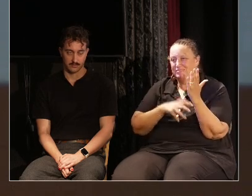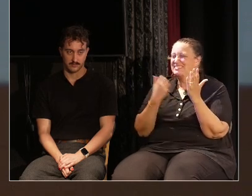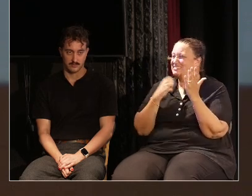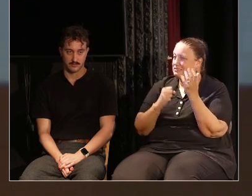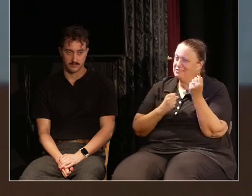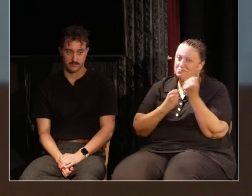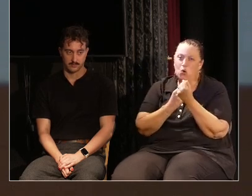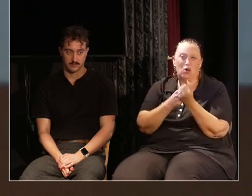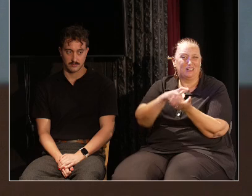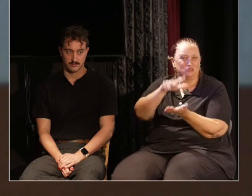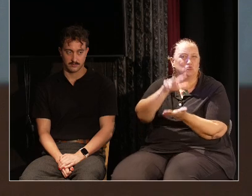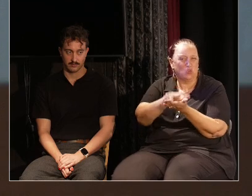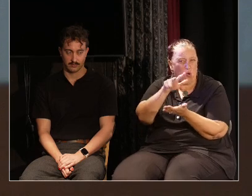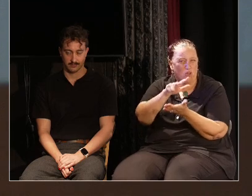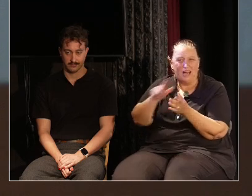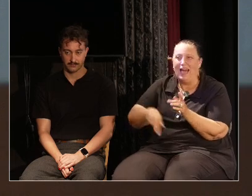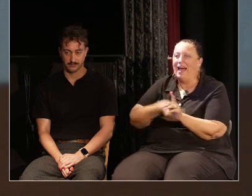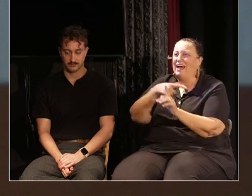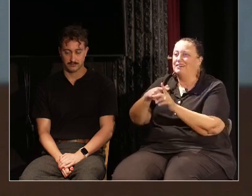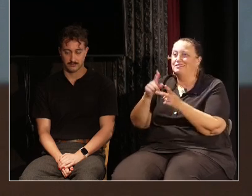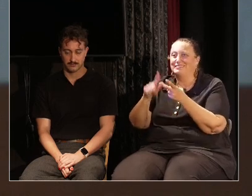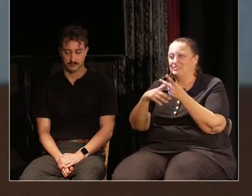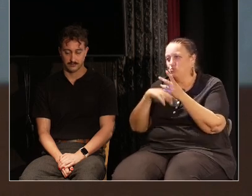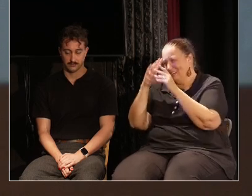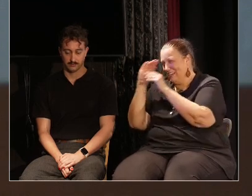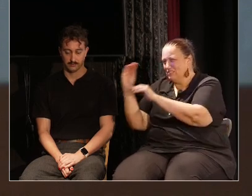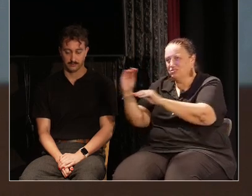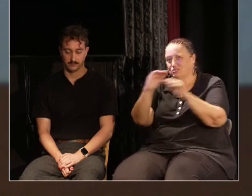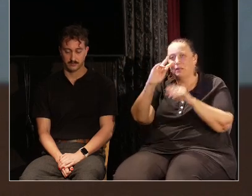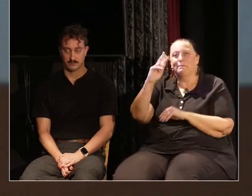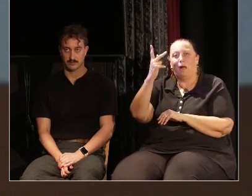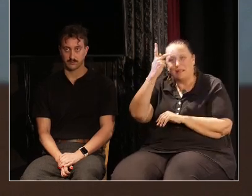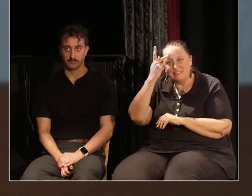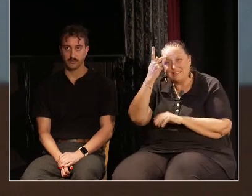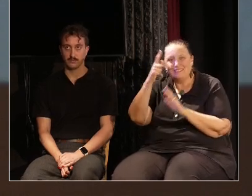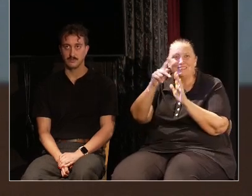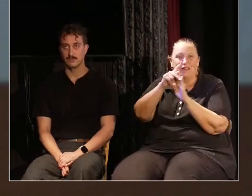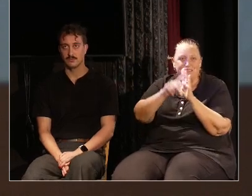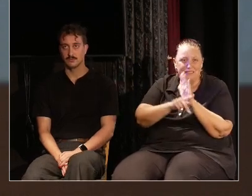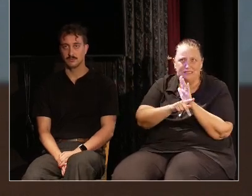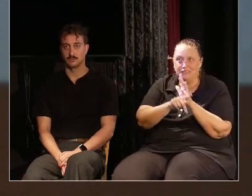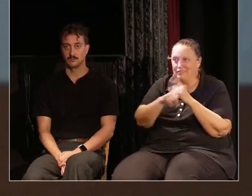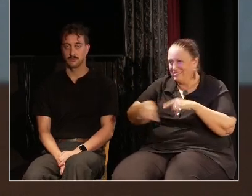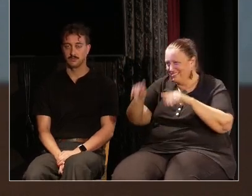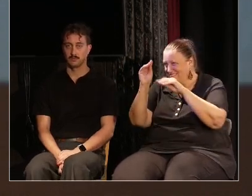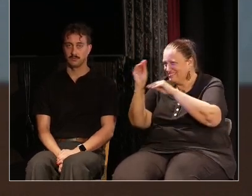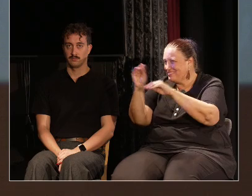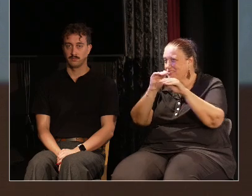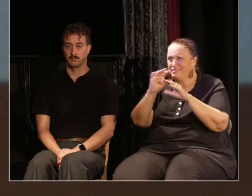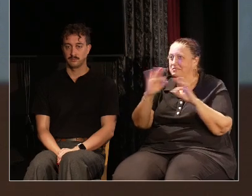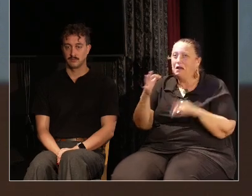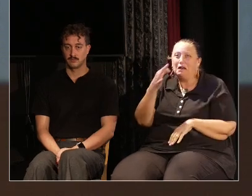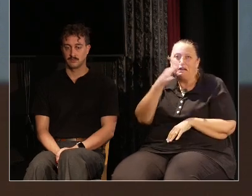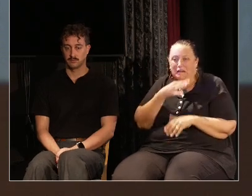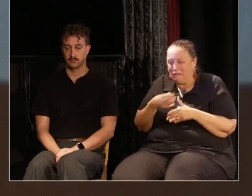well. But I think it's about education of people in the political sphere and in the policy sphere as well, to understand that this is an issue that faces quite a